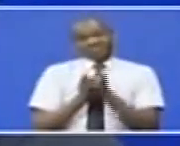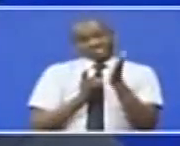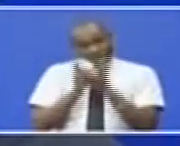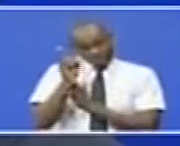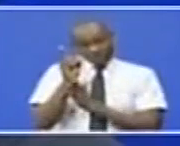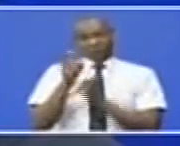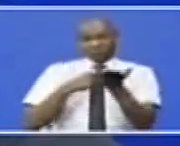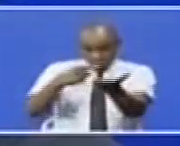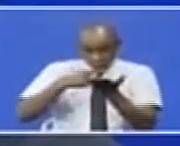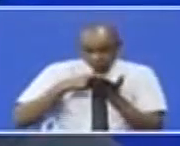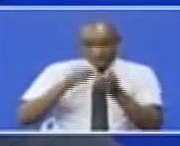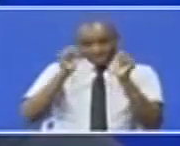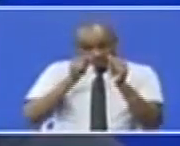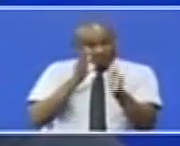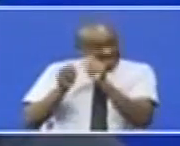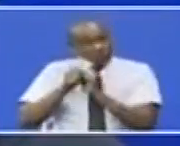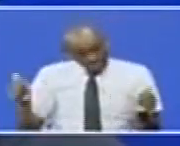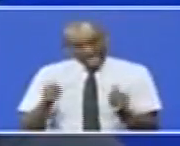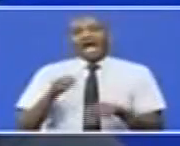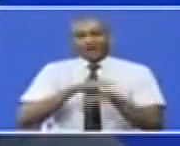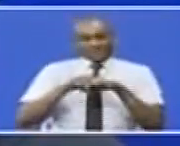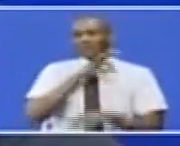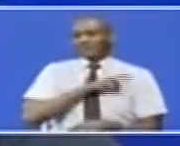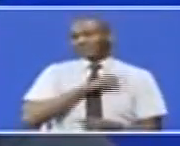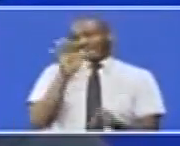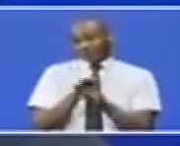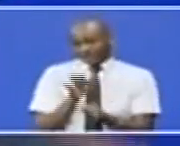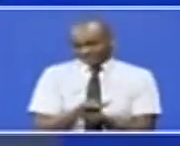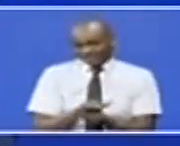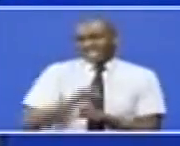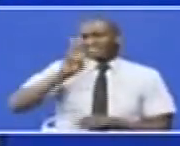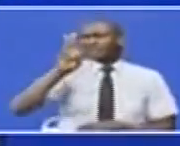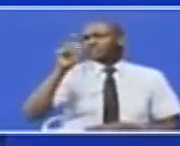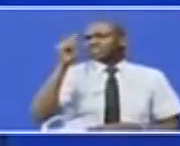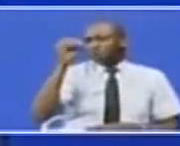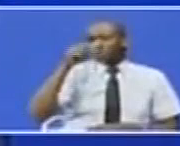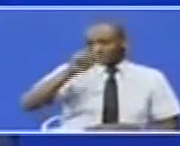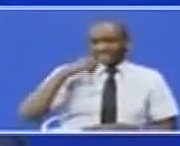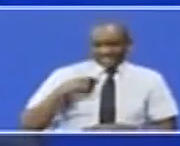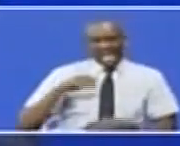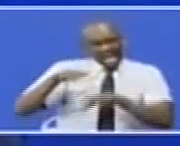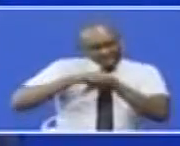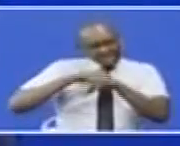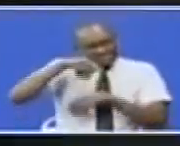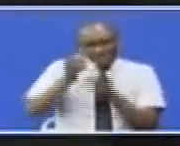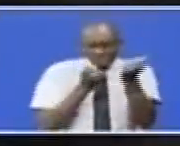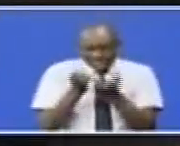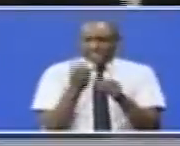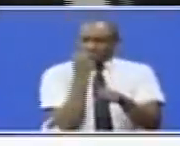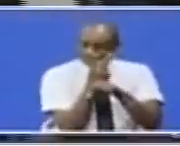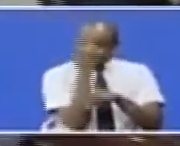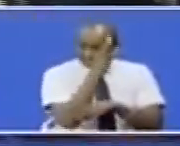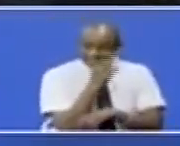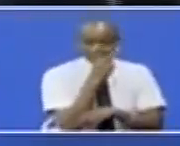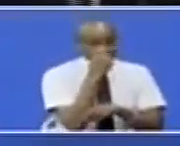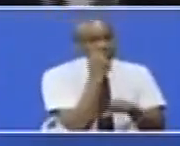Symposium deliberations go as planned. According to the WTO, intra-African trade was 12% in